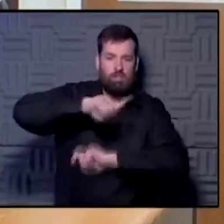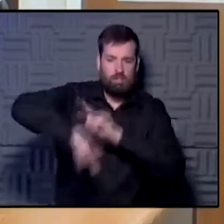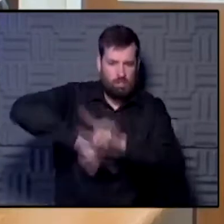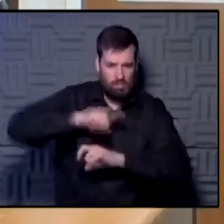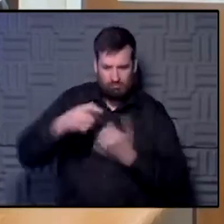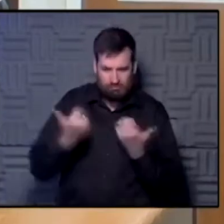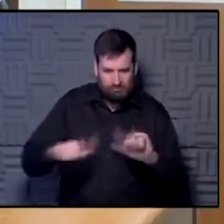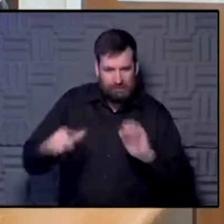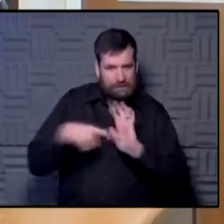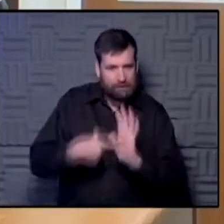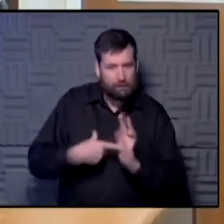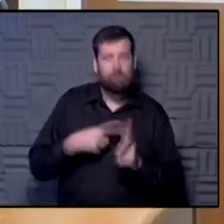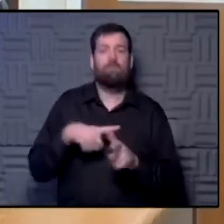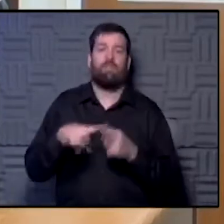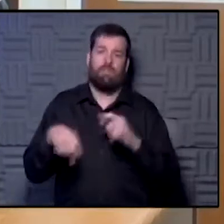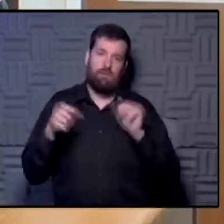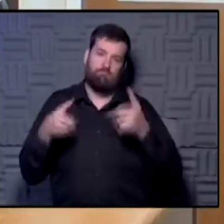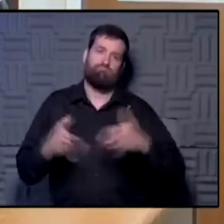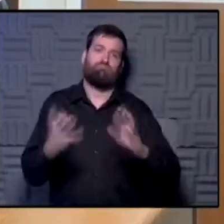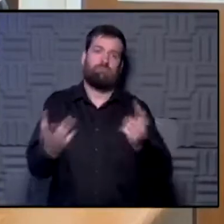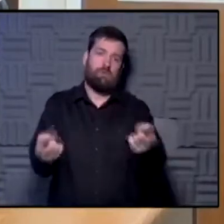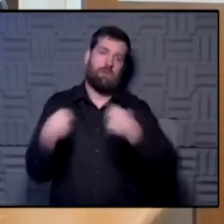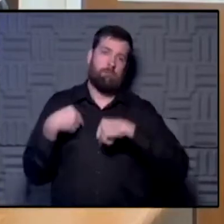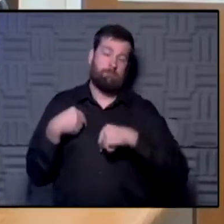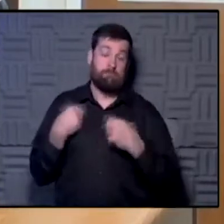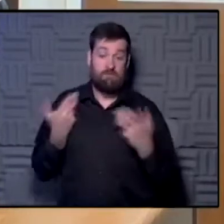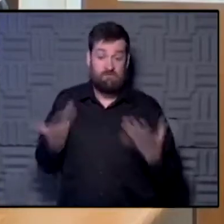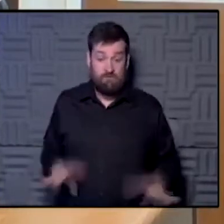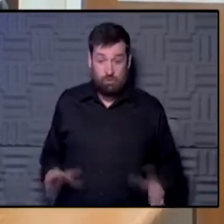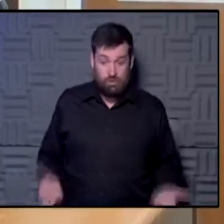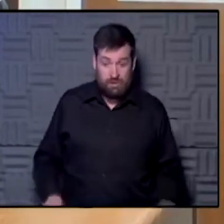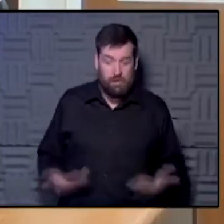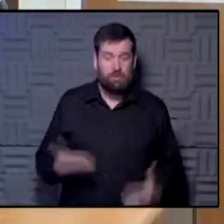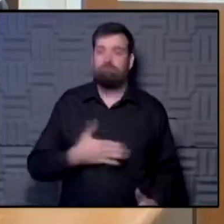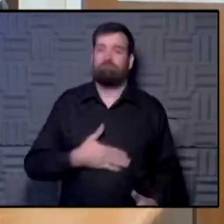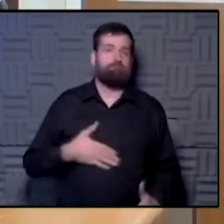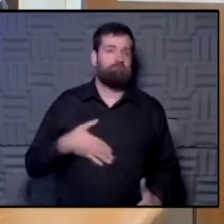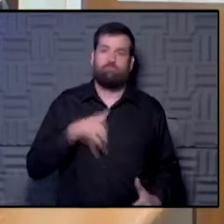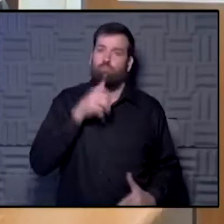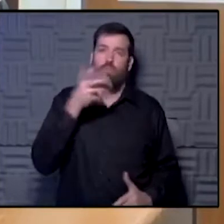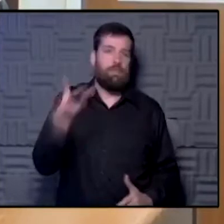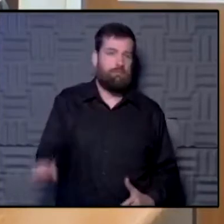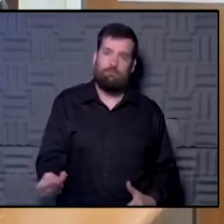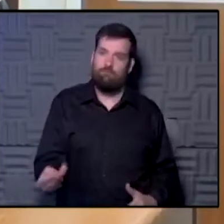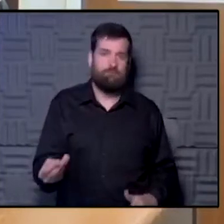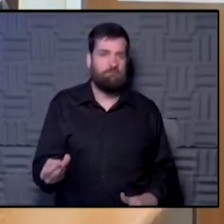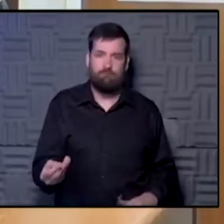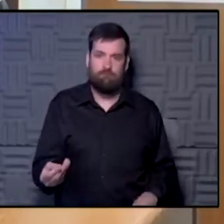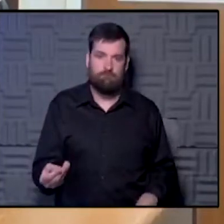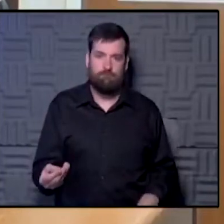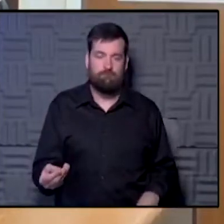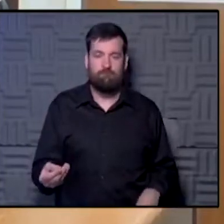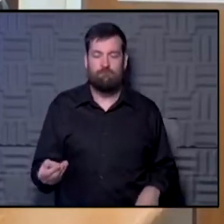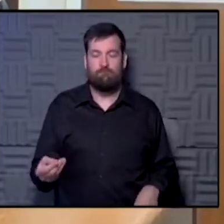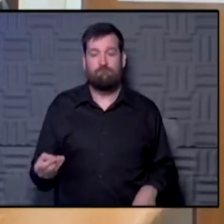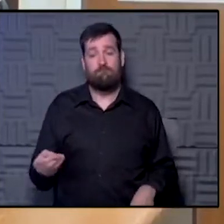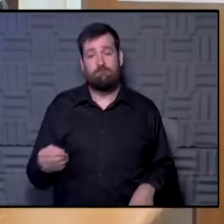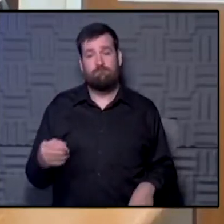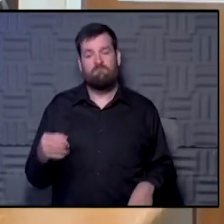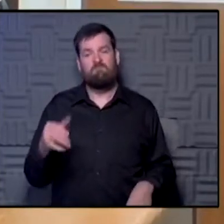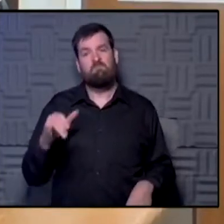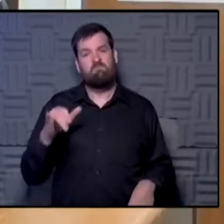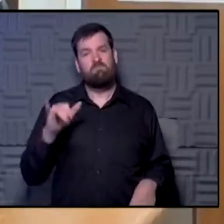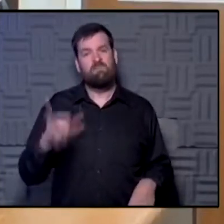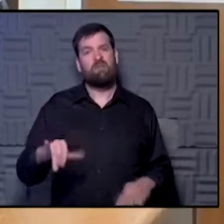we do let them come in. Once they've come in, we ask them not to leave. And that has